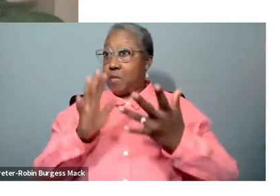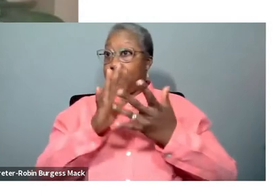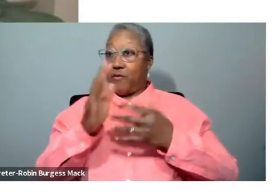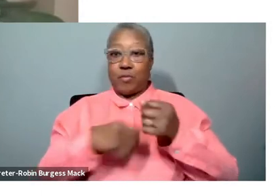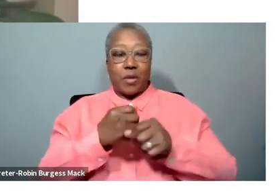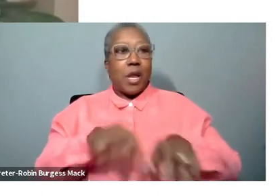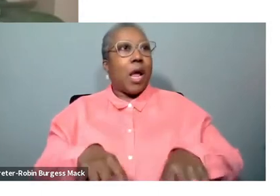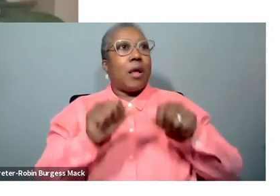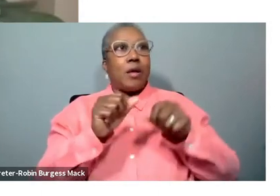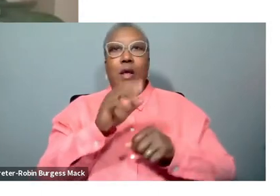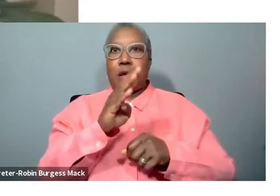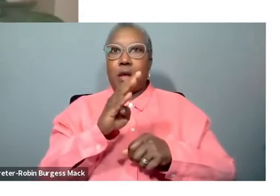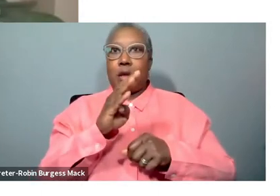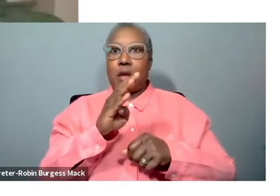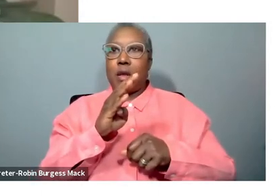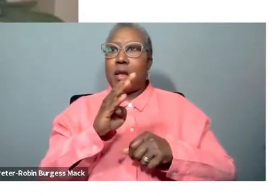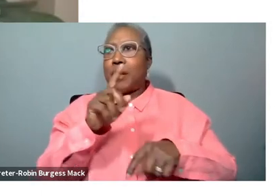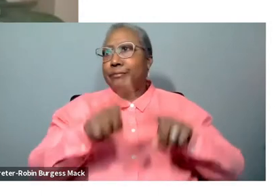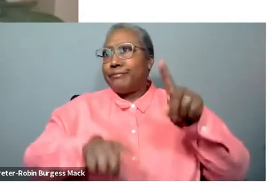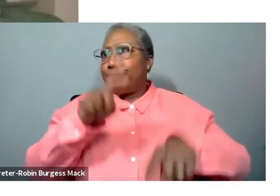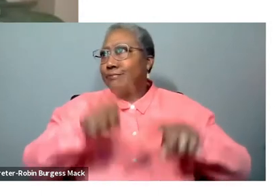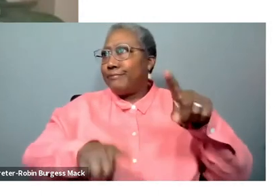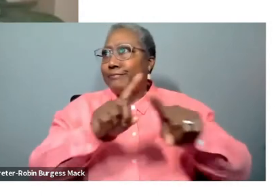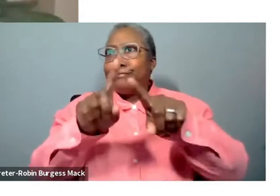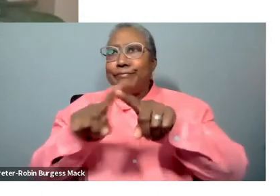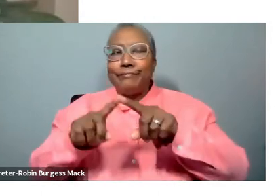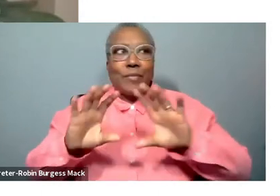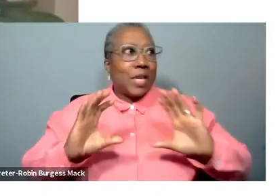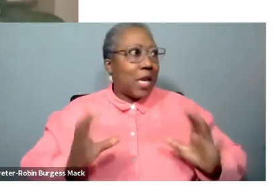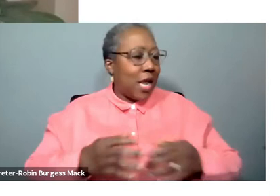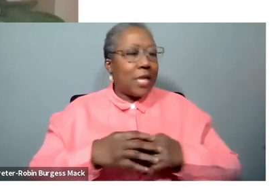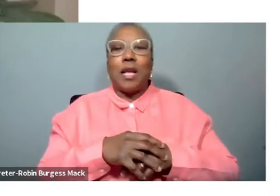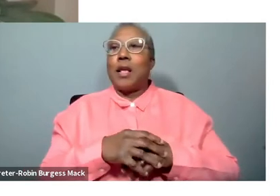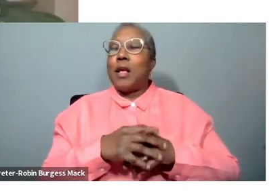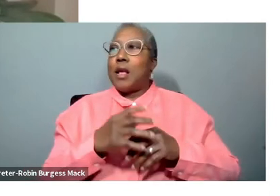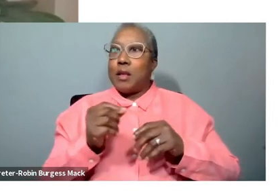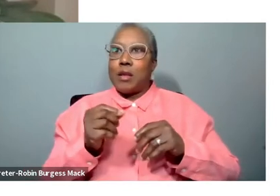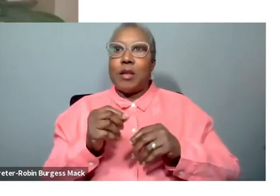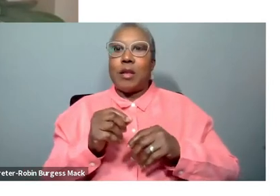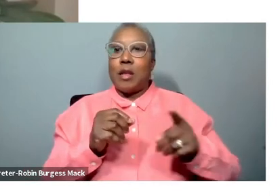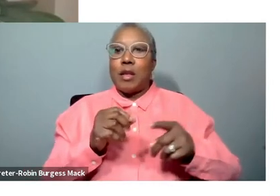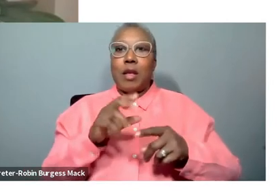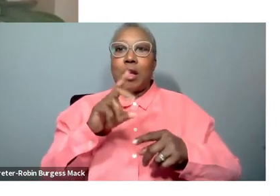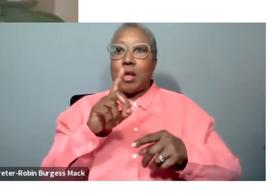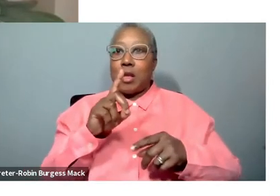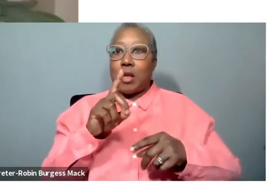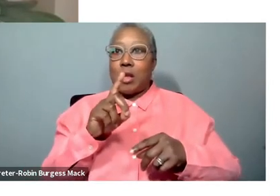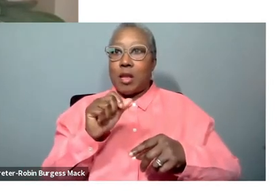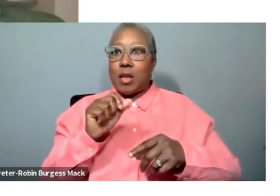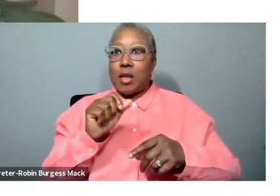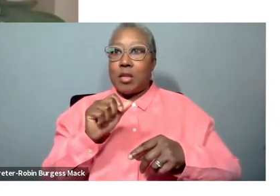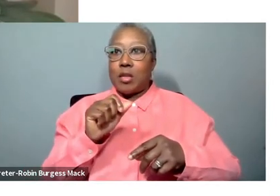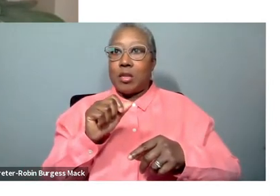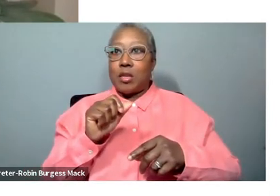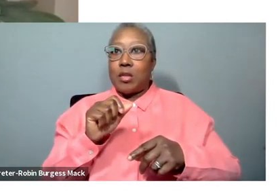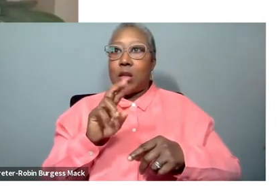took a wild array of classes. I took classes on Darfur. At the time, Darfur was very much